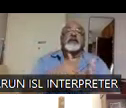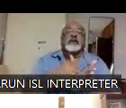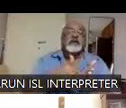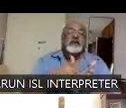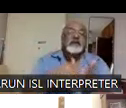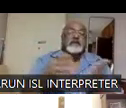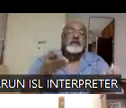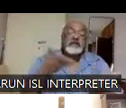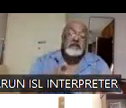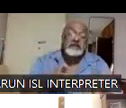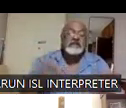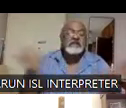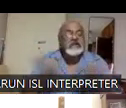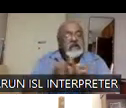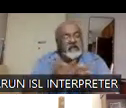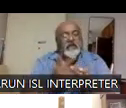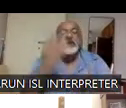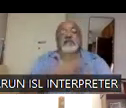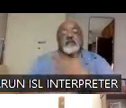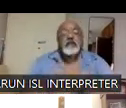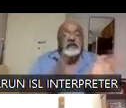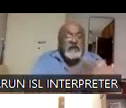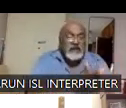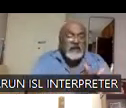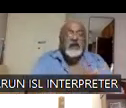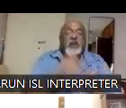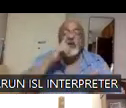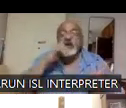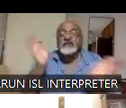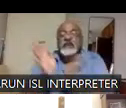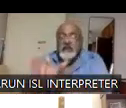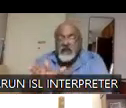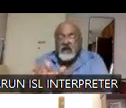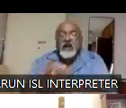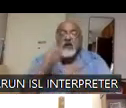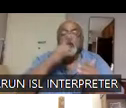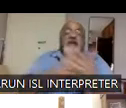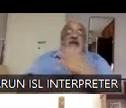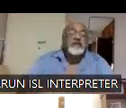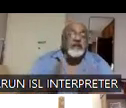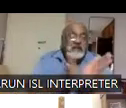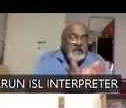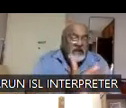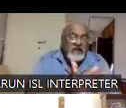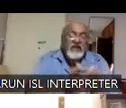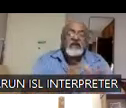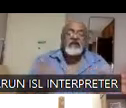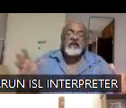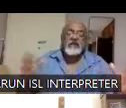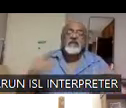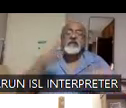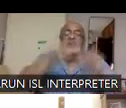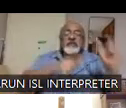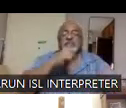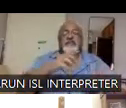sector, the women's movement, women with disabilities, people with disabilities, different